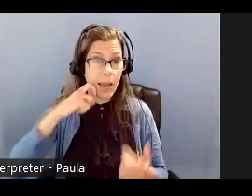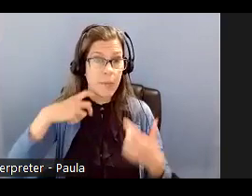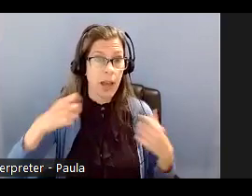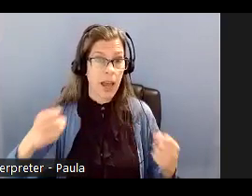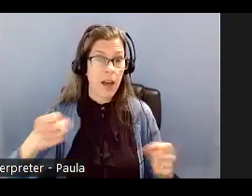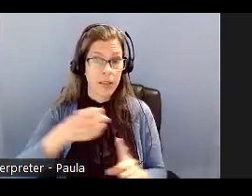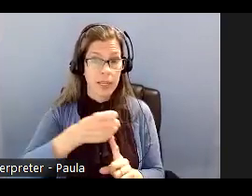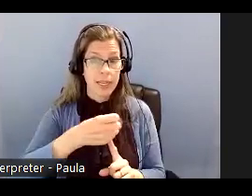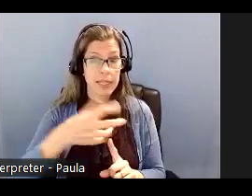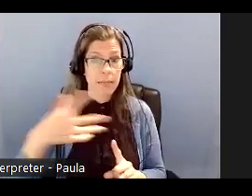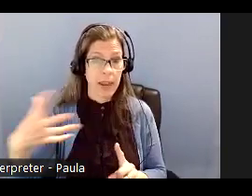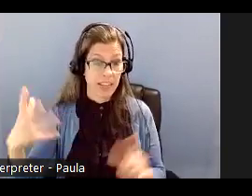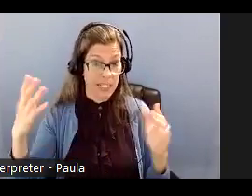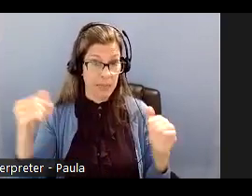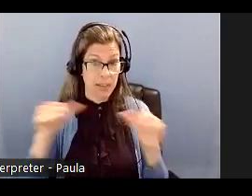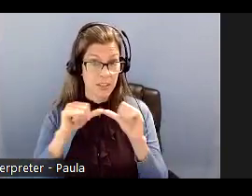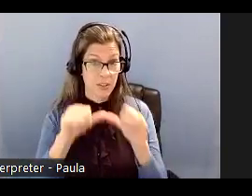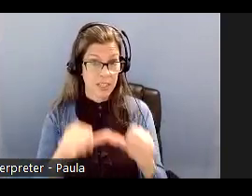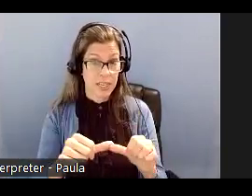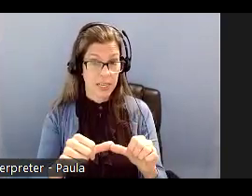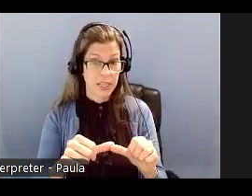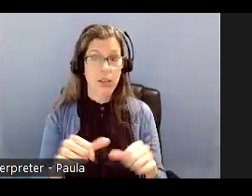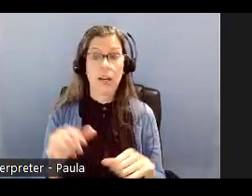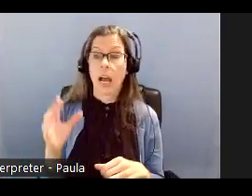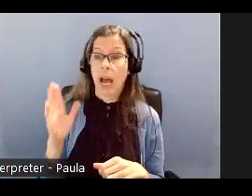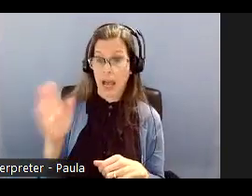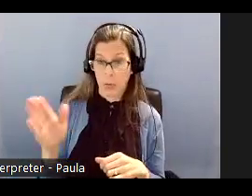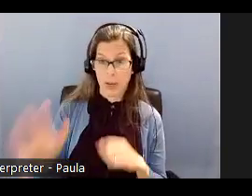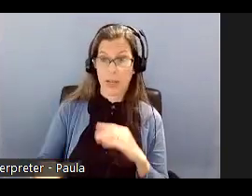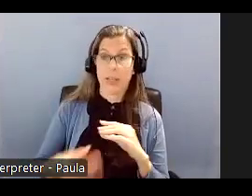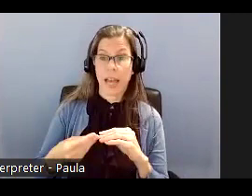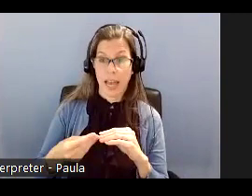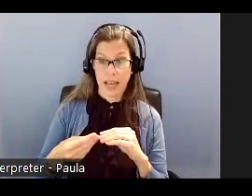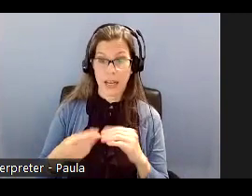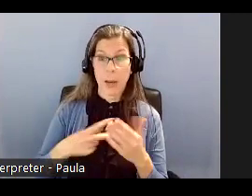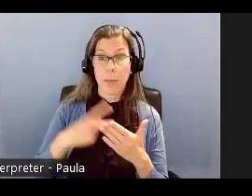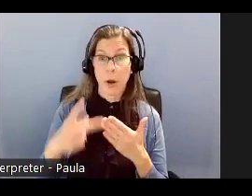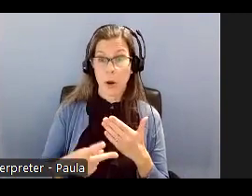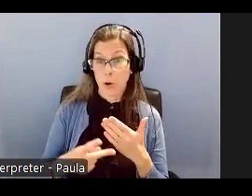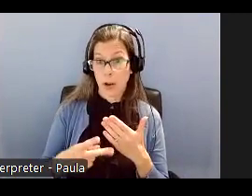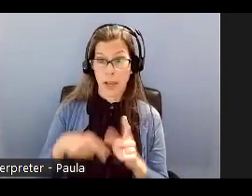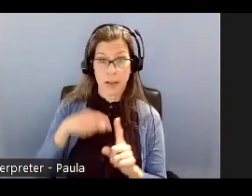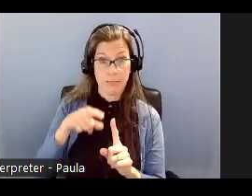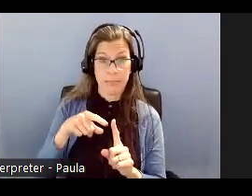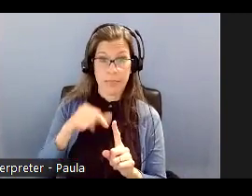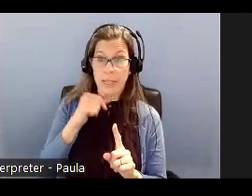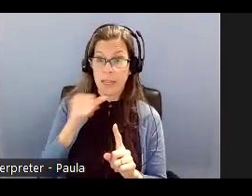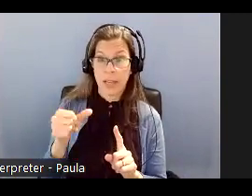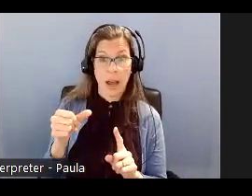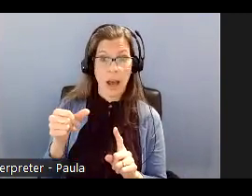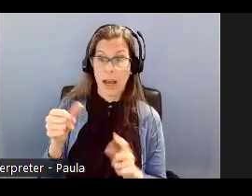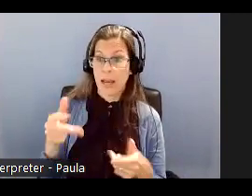or is expected to be continued. I will note that the program is not an entitlement program